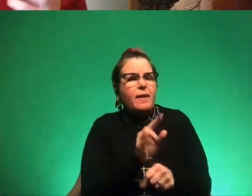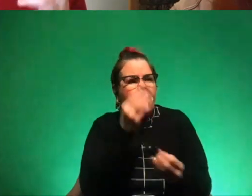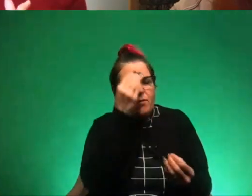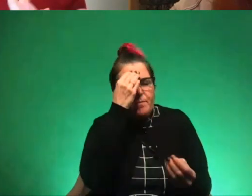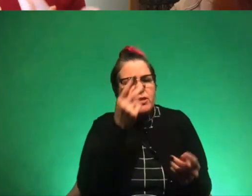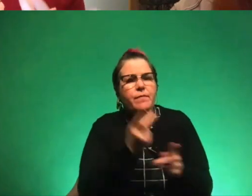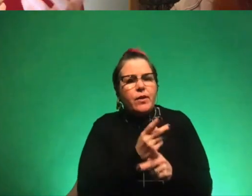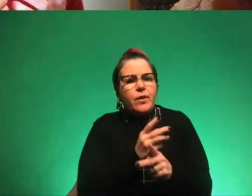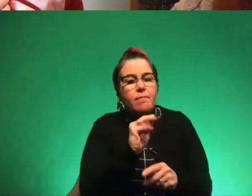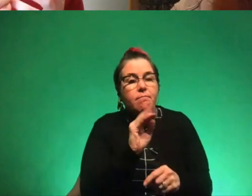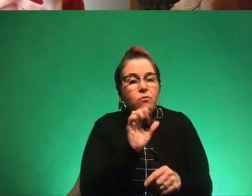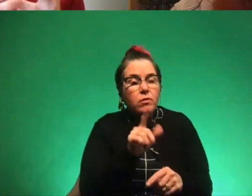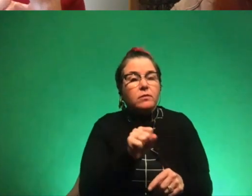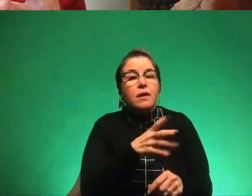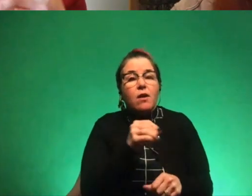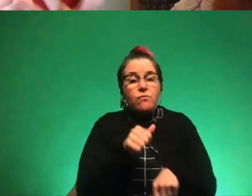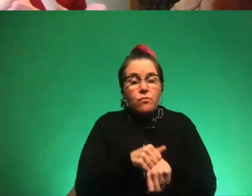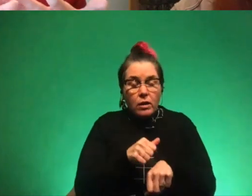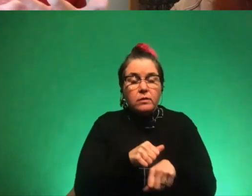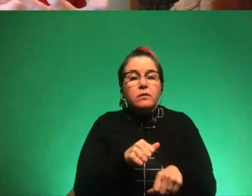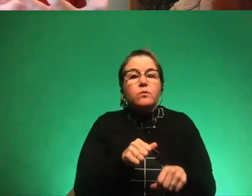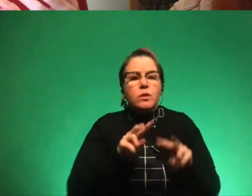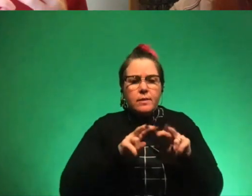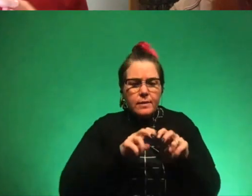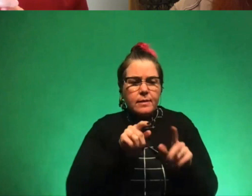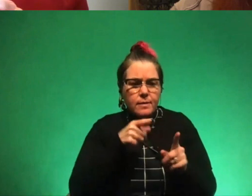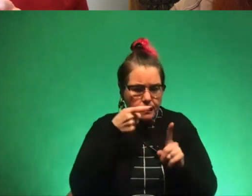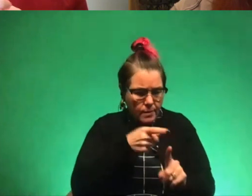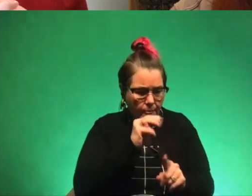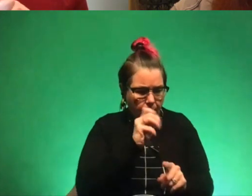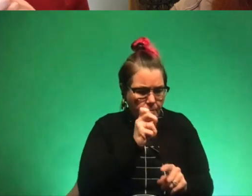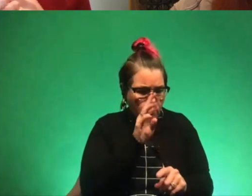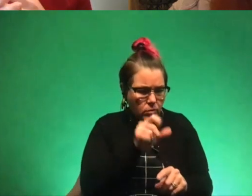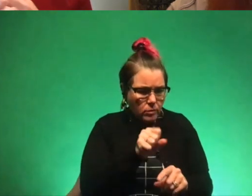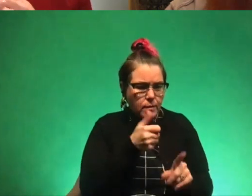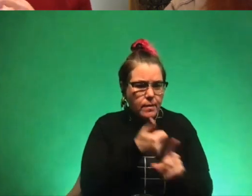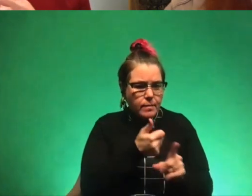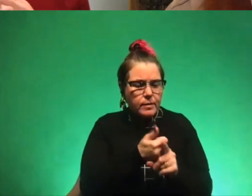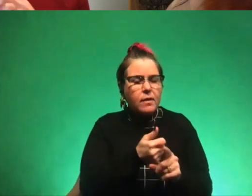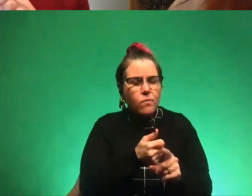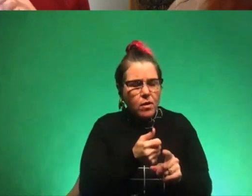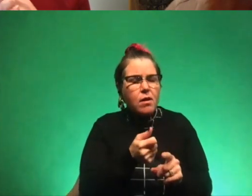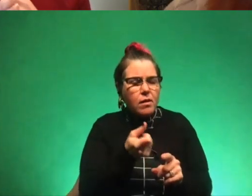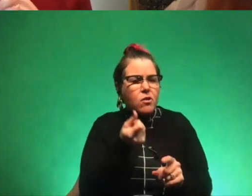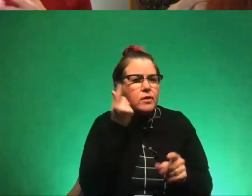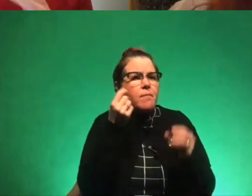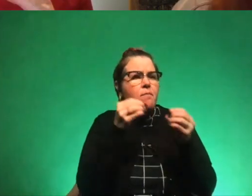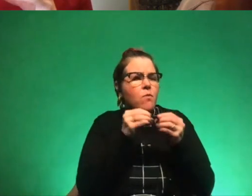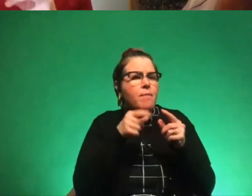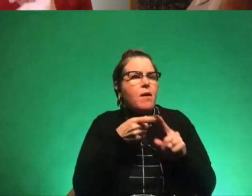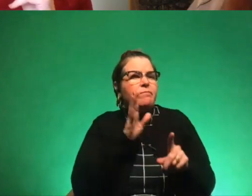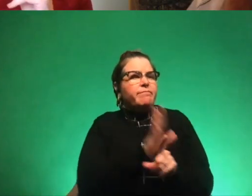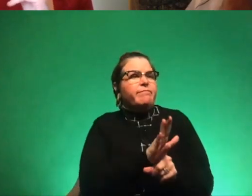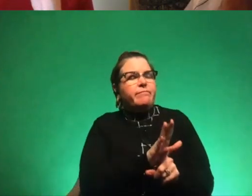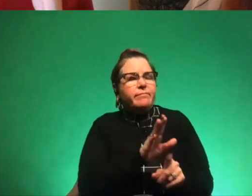the minerals and then the rocks. We'll look at the minerals themselves, and that gives us insights as well into the different rocks, and